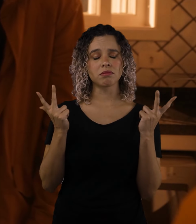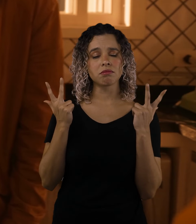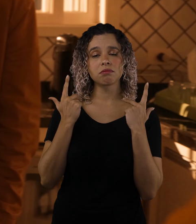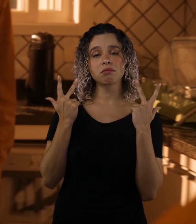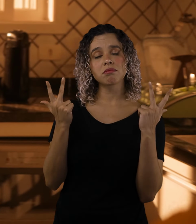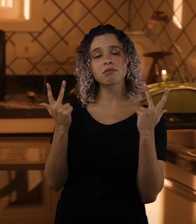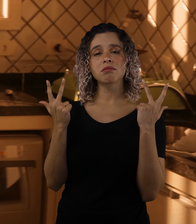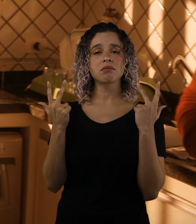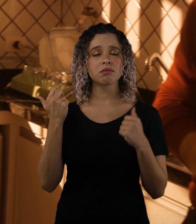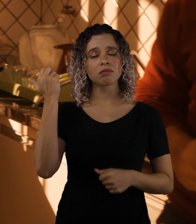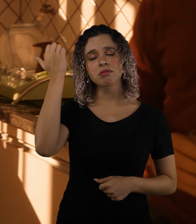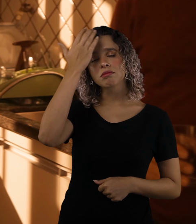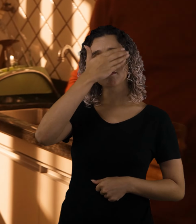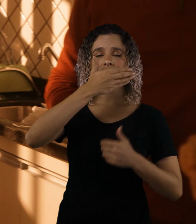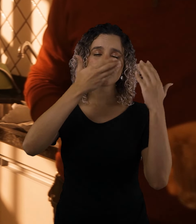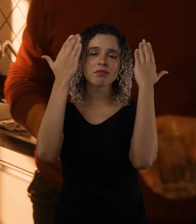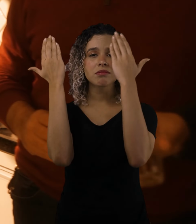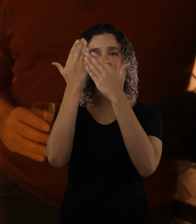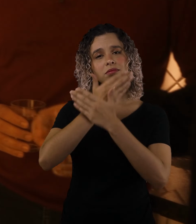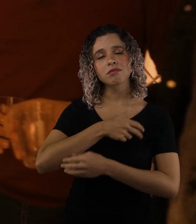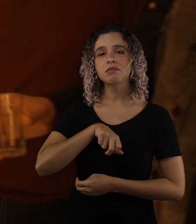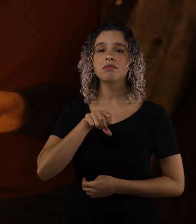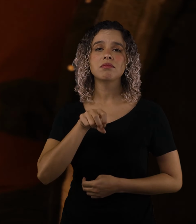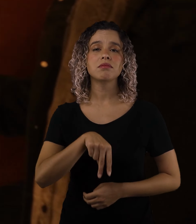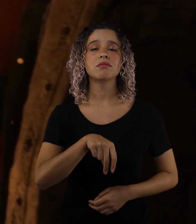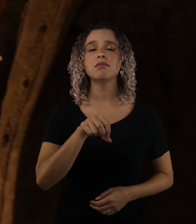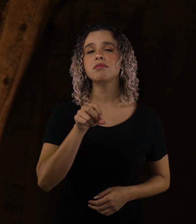I'm blind to it all.